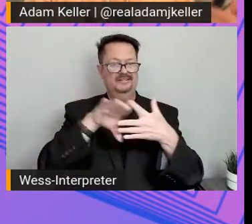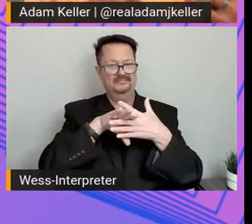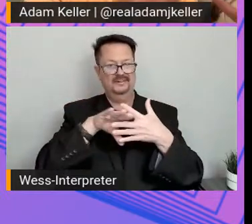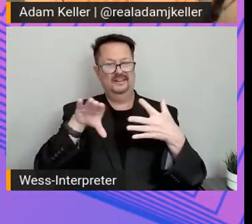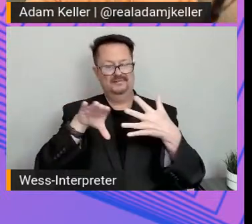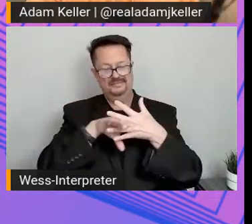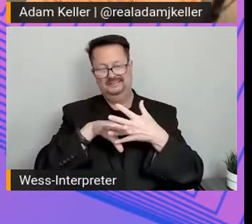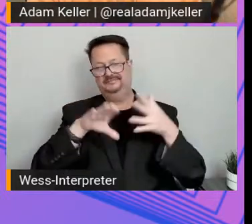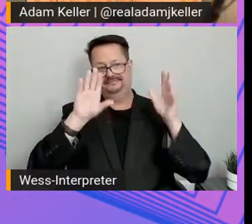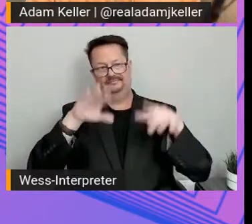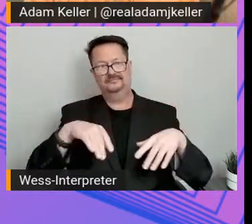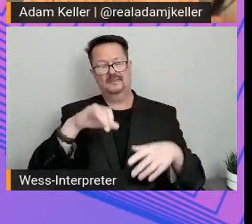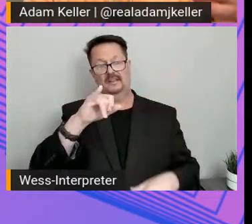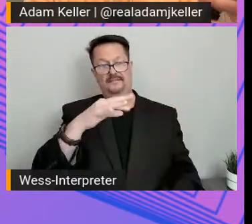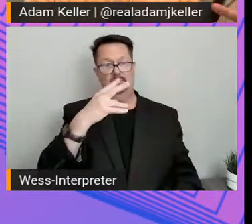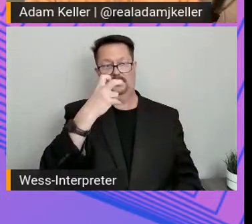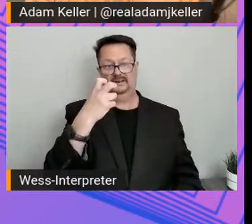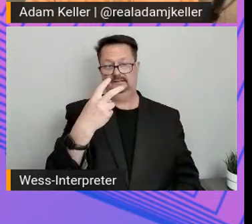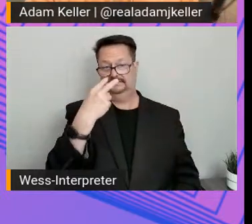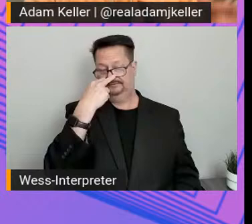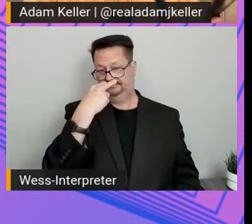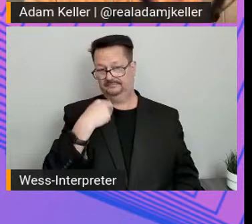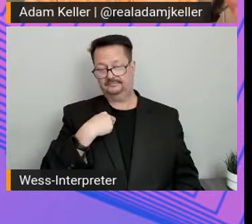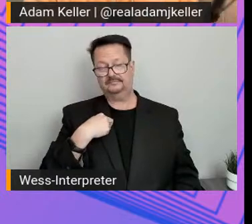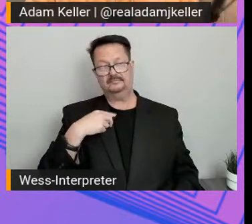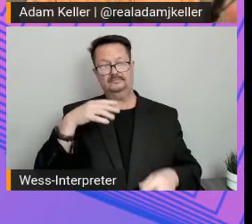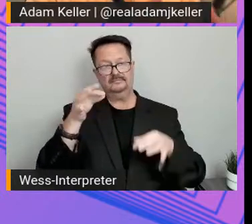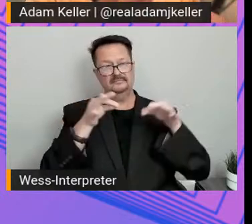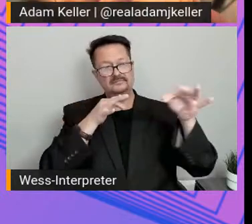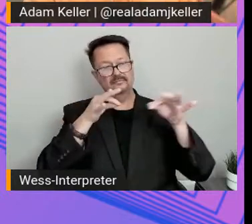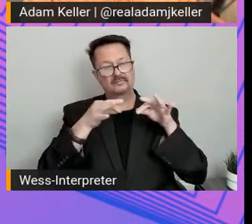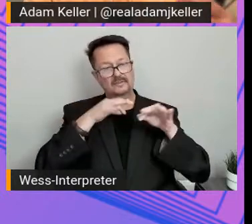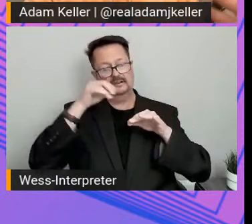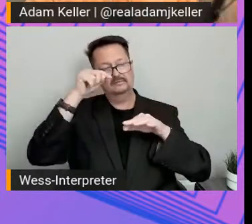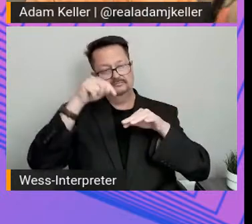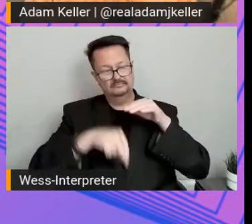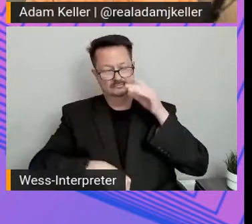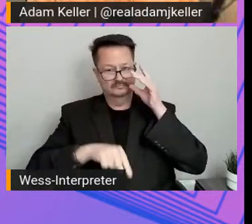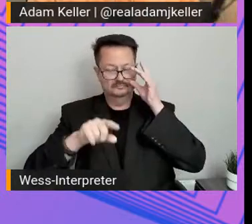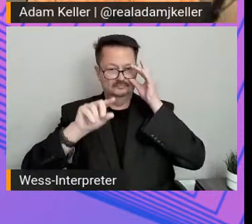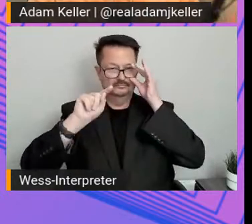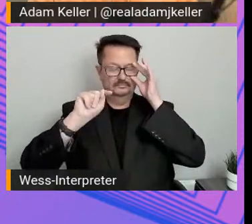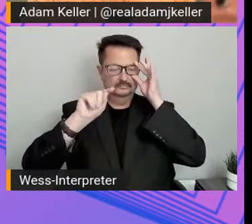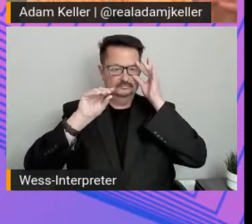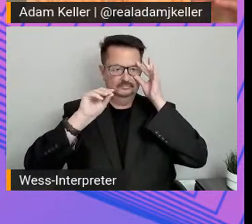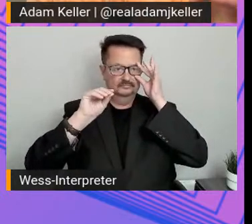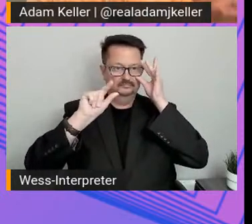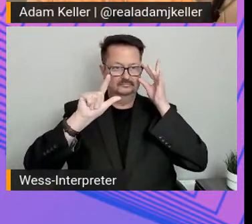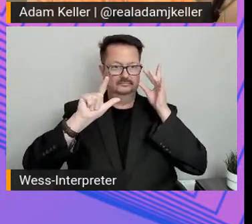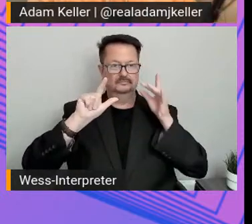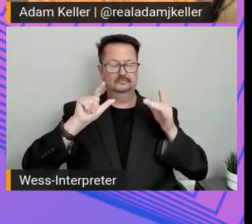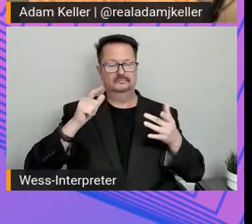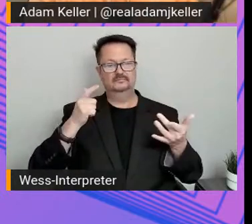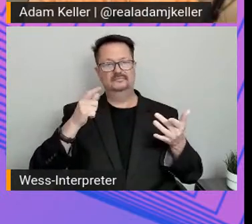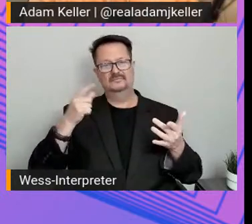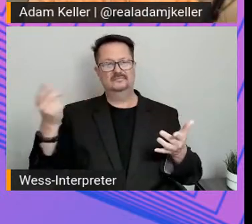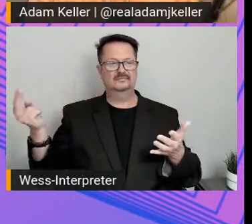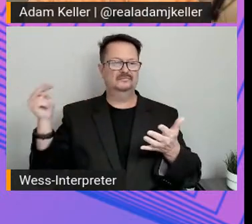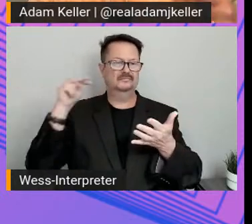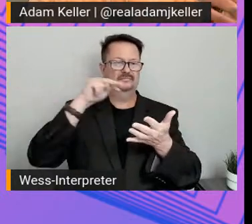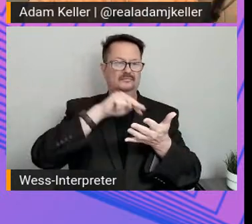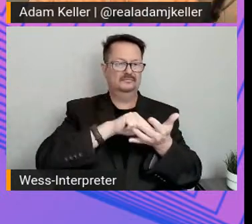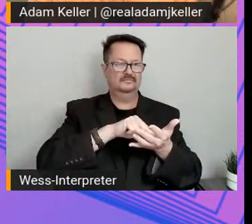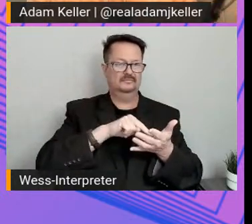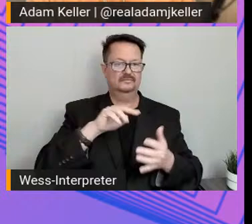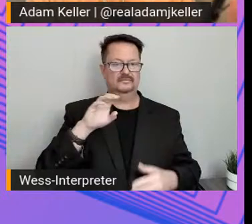want to see me, get into it with one of these tools and see things break and troubleshoot in real time, check out containersfromthecouch.com